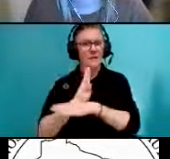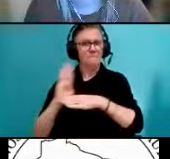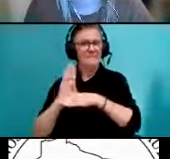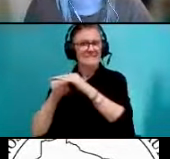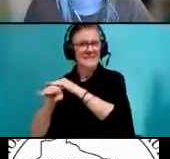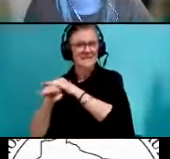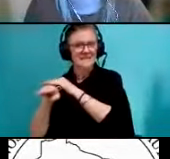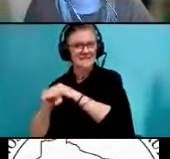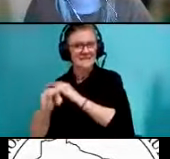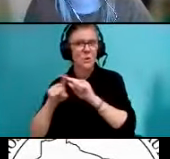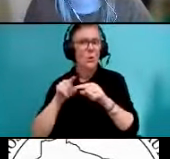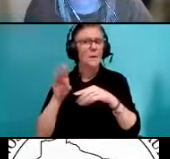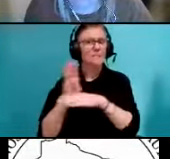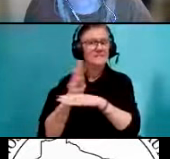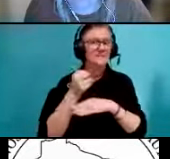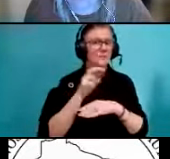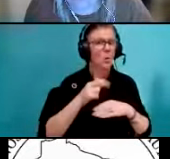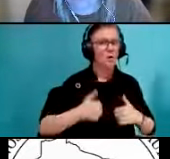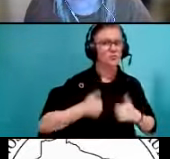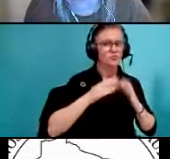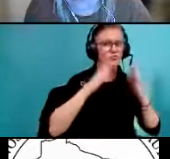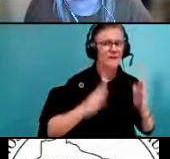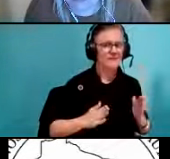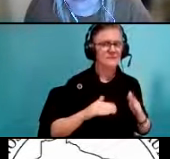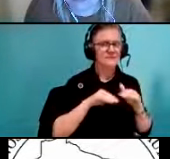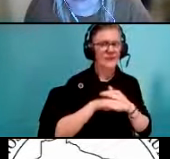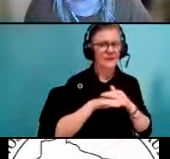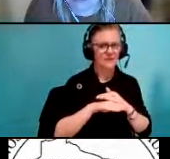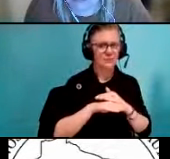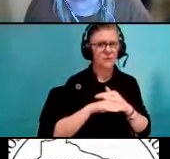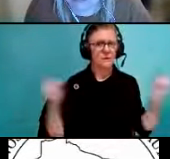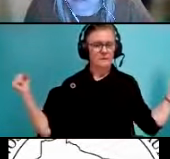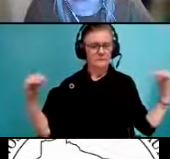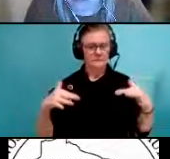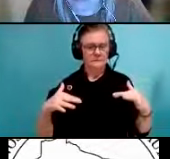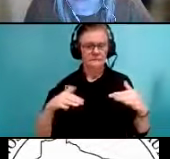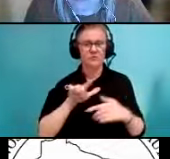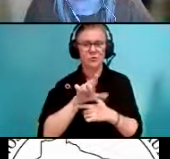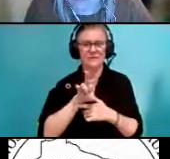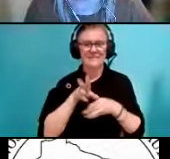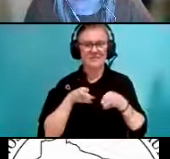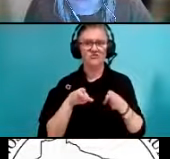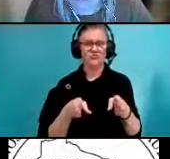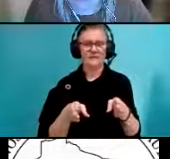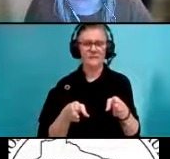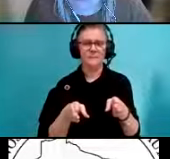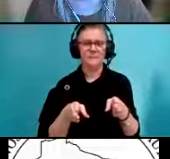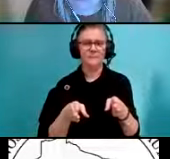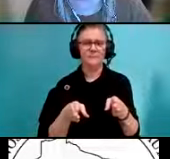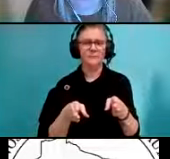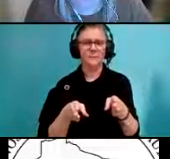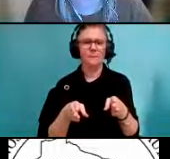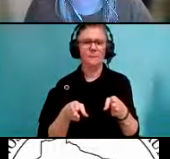but business or residence access directly onto 27th Street or the street you're on, then a